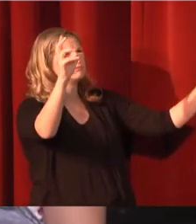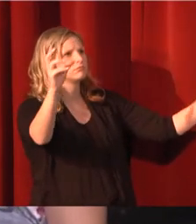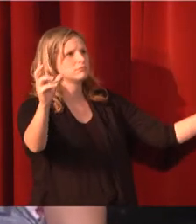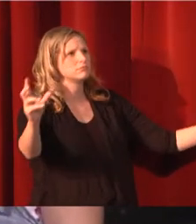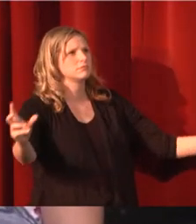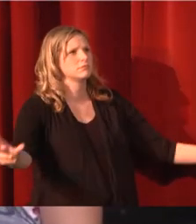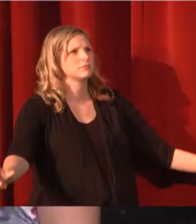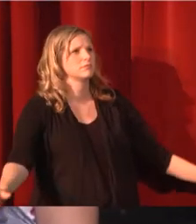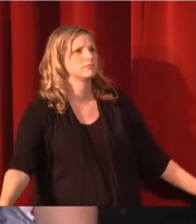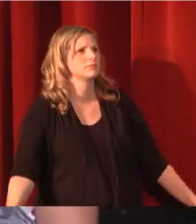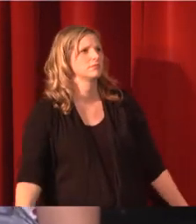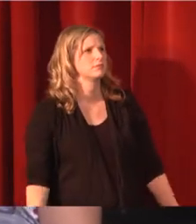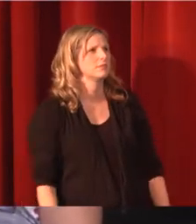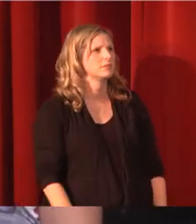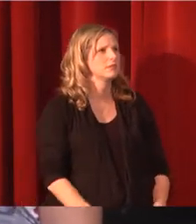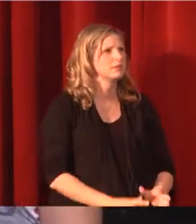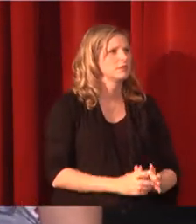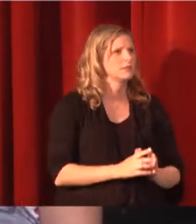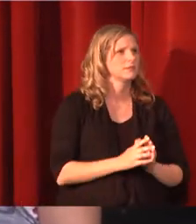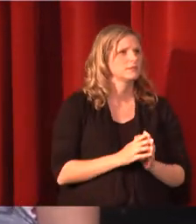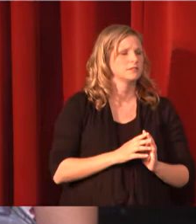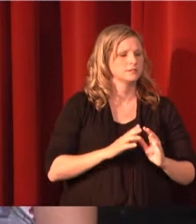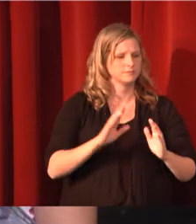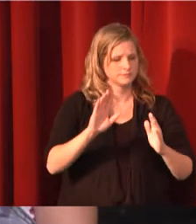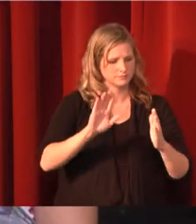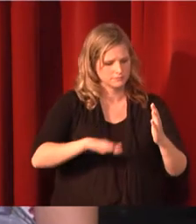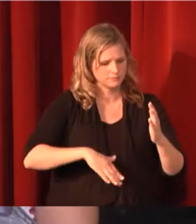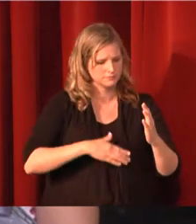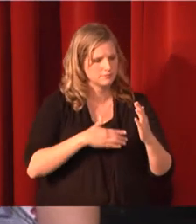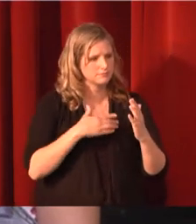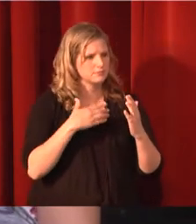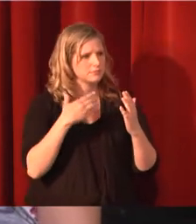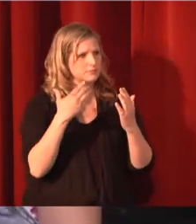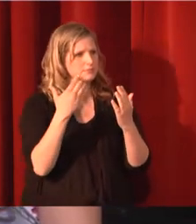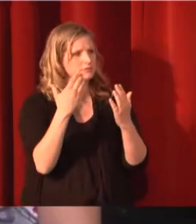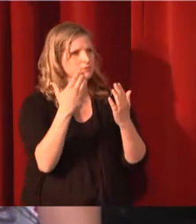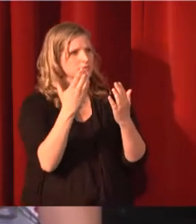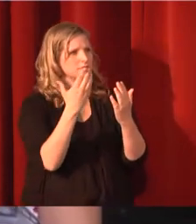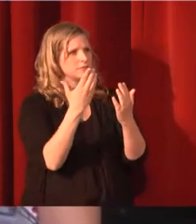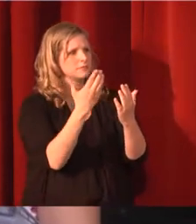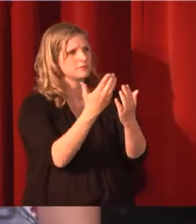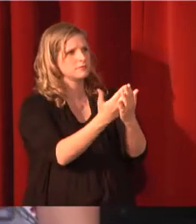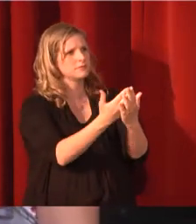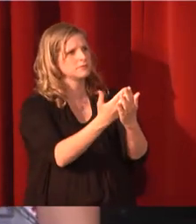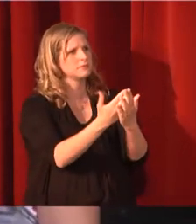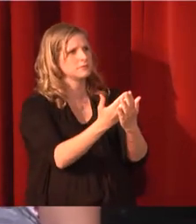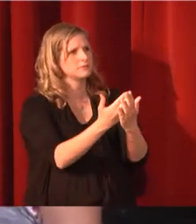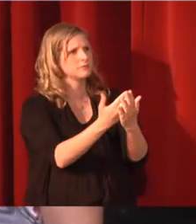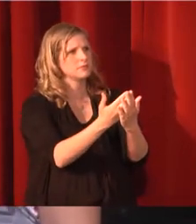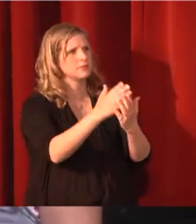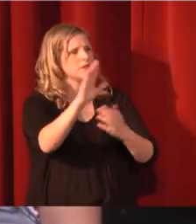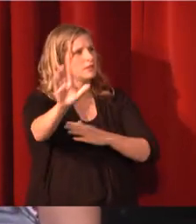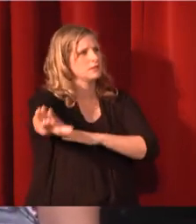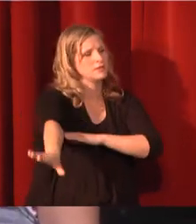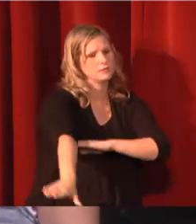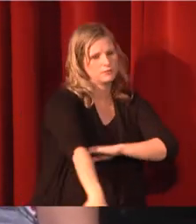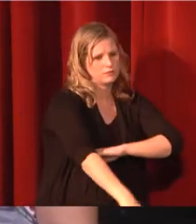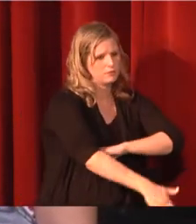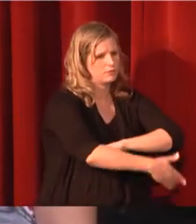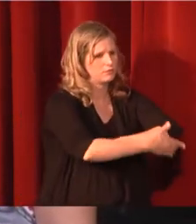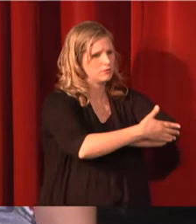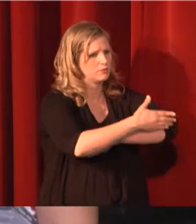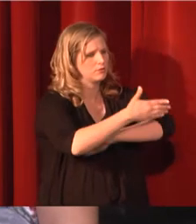the bombs bursting in air gave proof